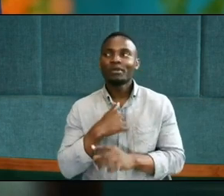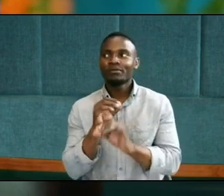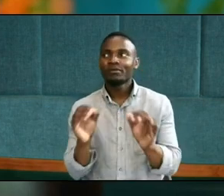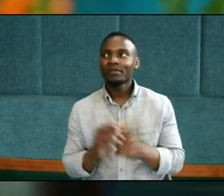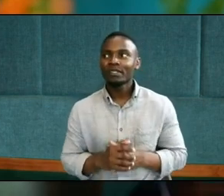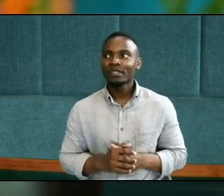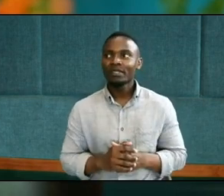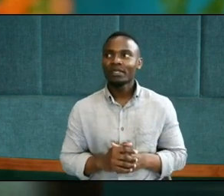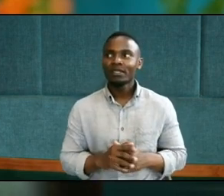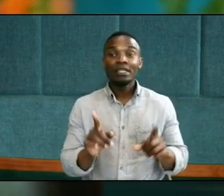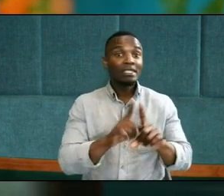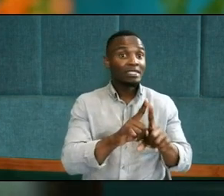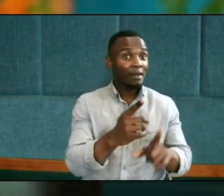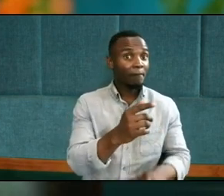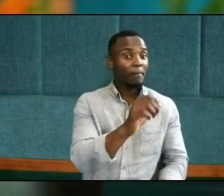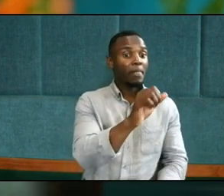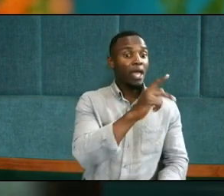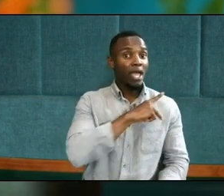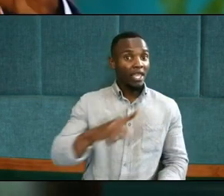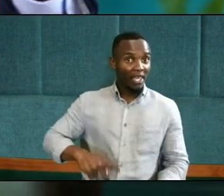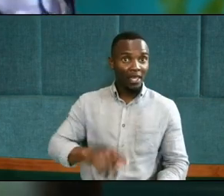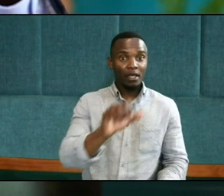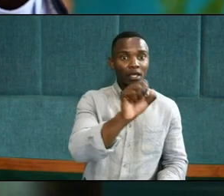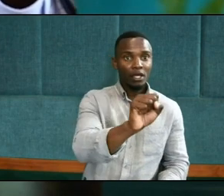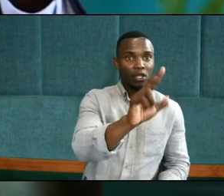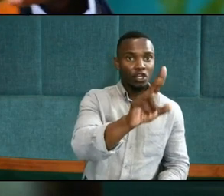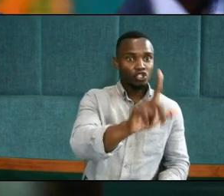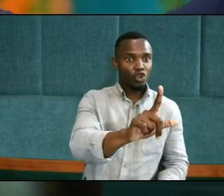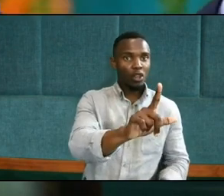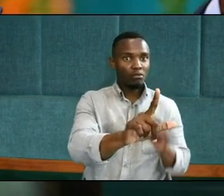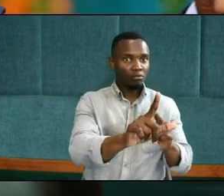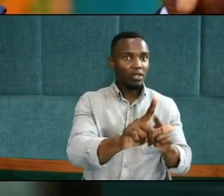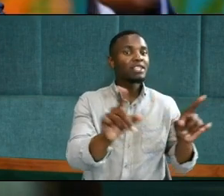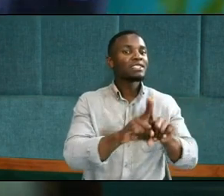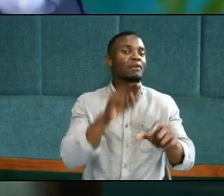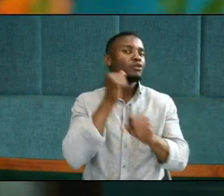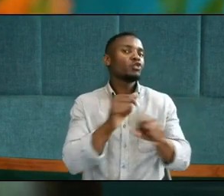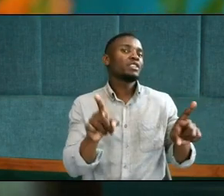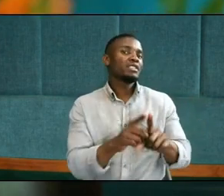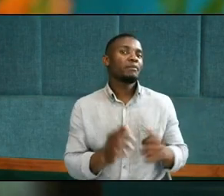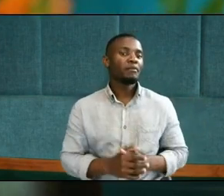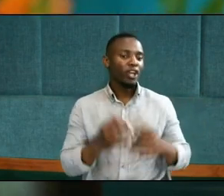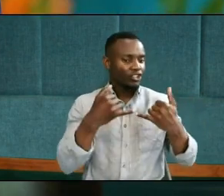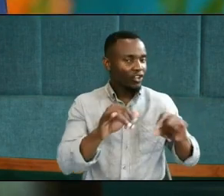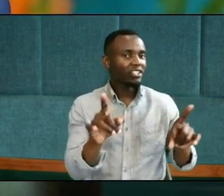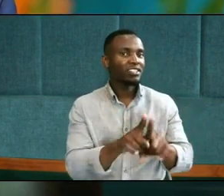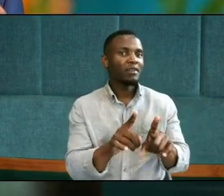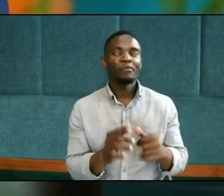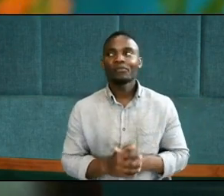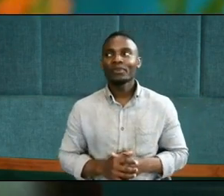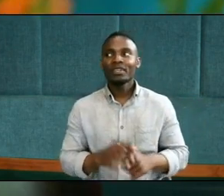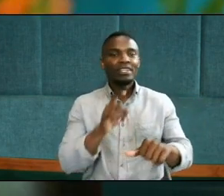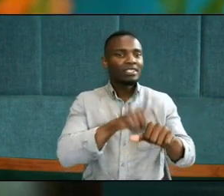Samuel, was it Saul? Saul did that kind of a business. You remember Saul? You remember Saul? He tried this kind of business. Went